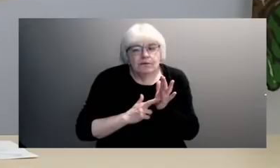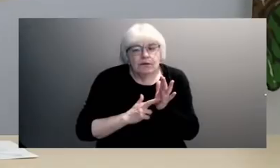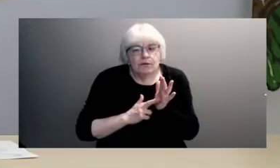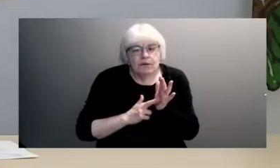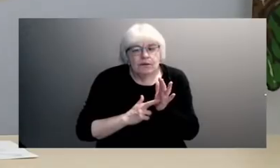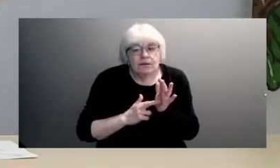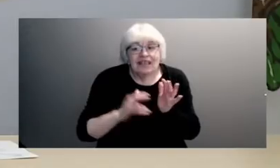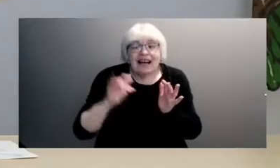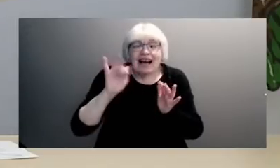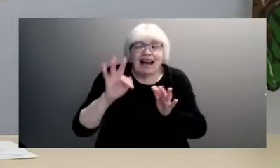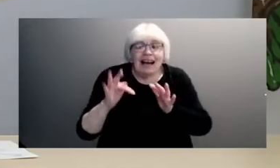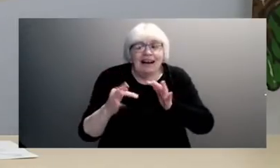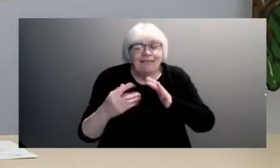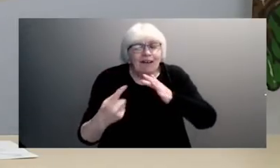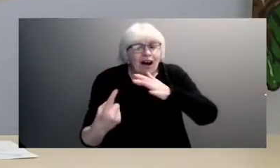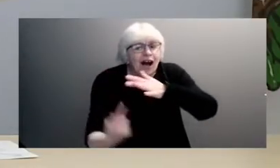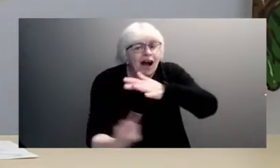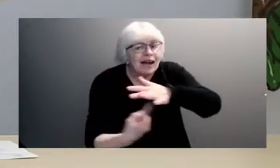And you're right, Brittany.